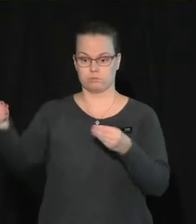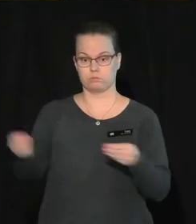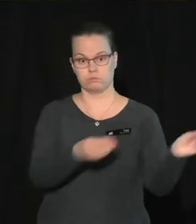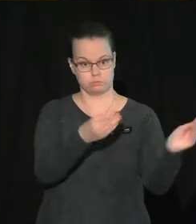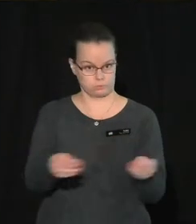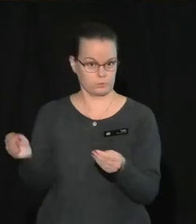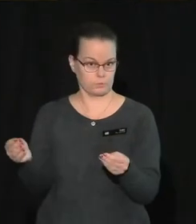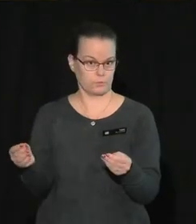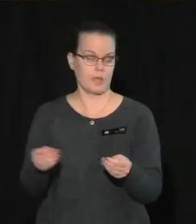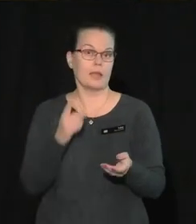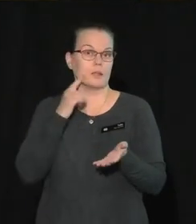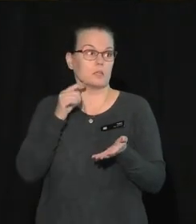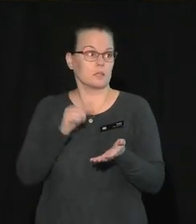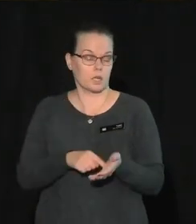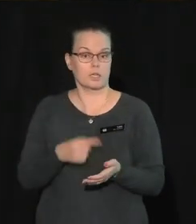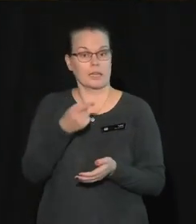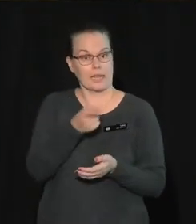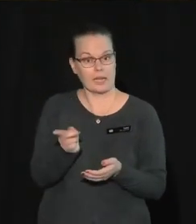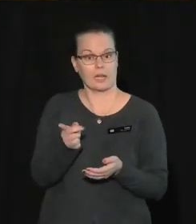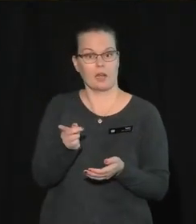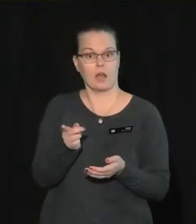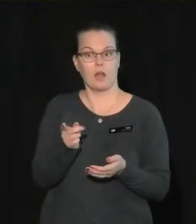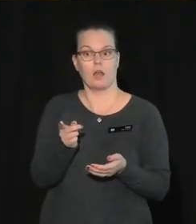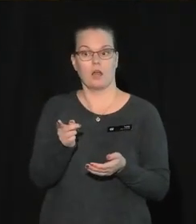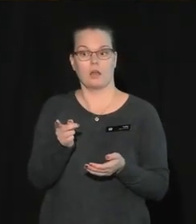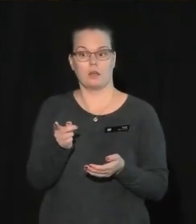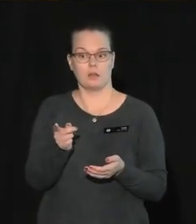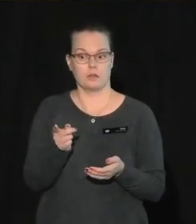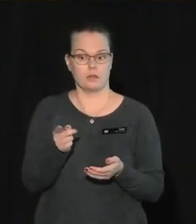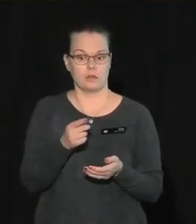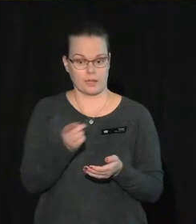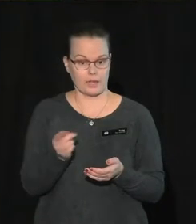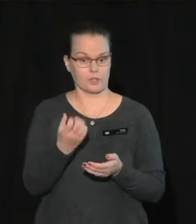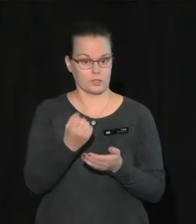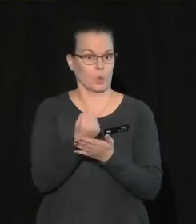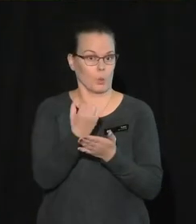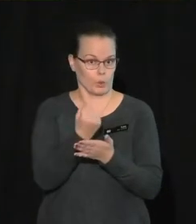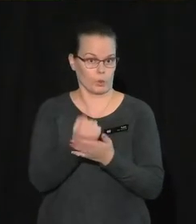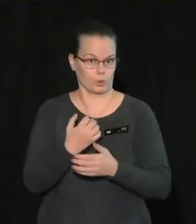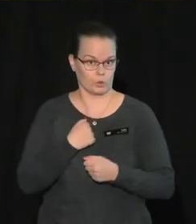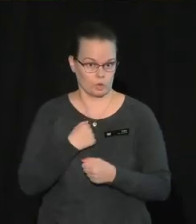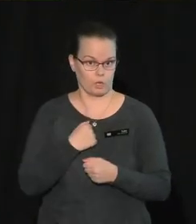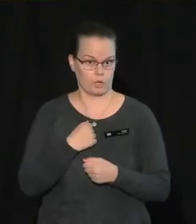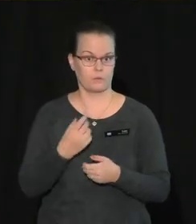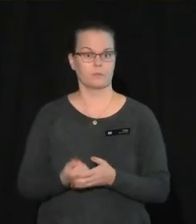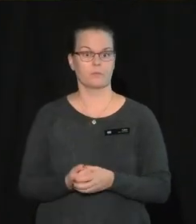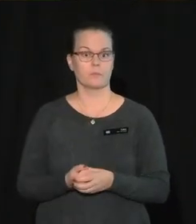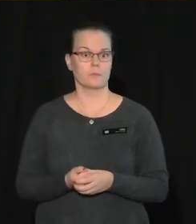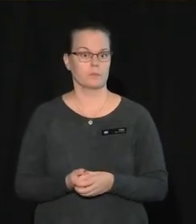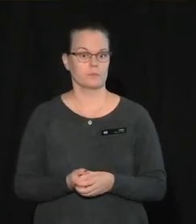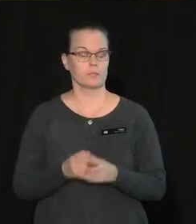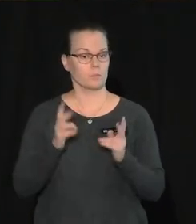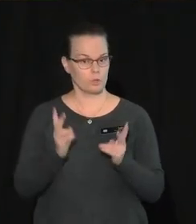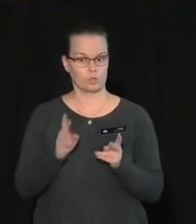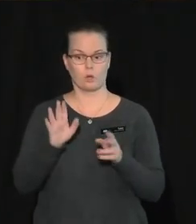freely, meaning that their circulation cannot be impeded in all the member states, in the internal